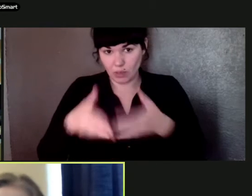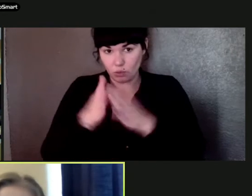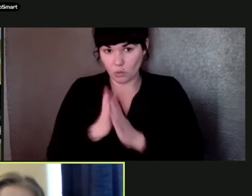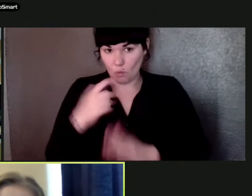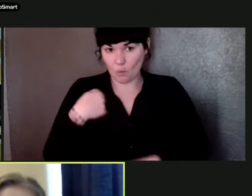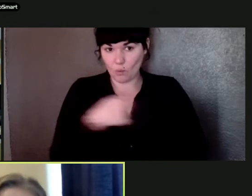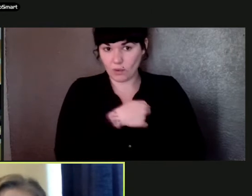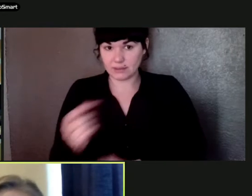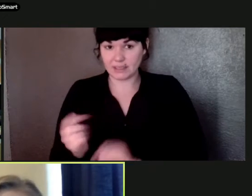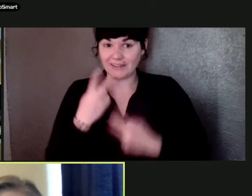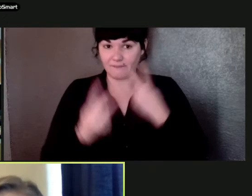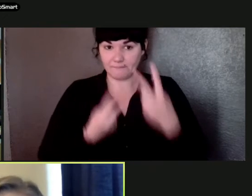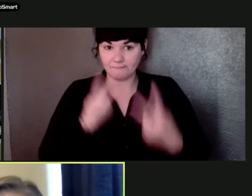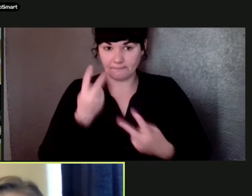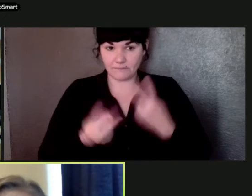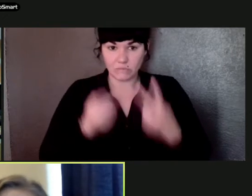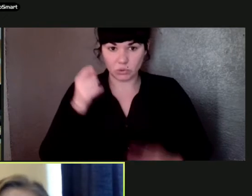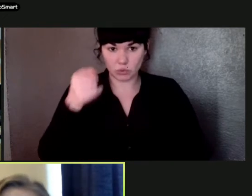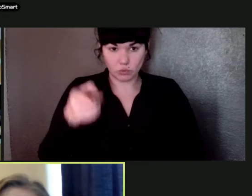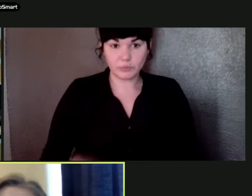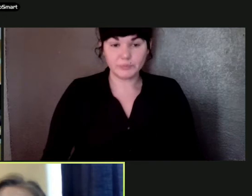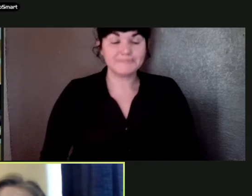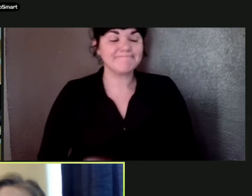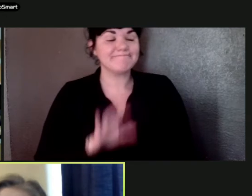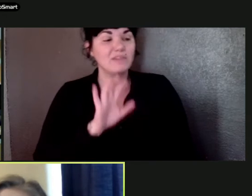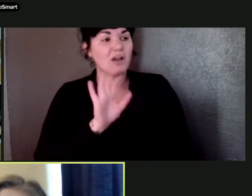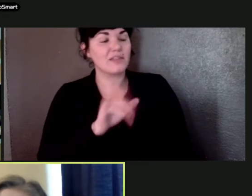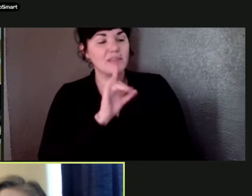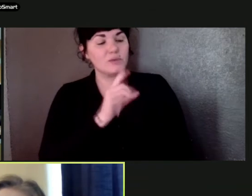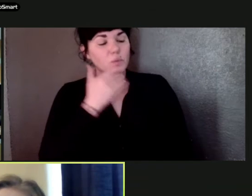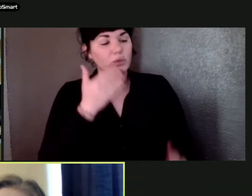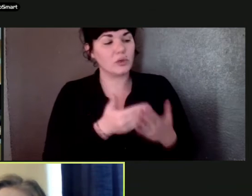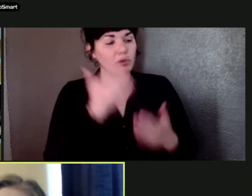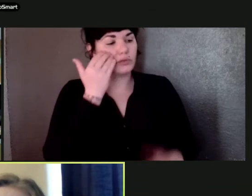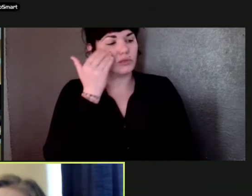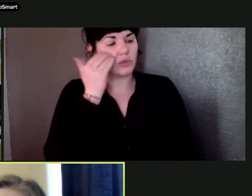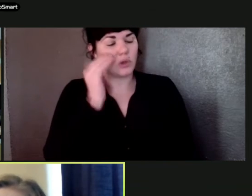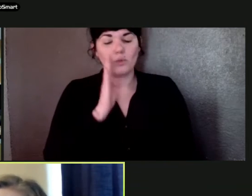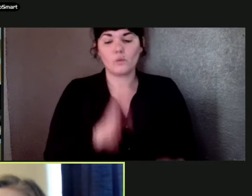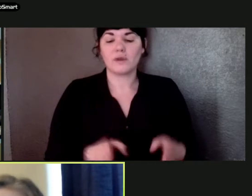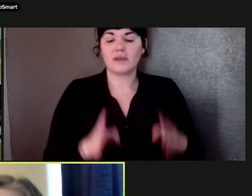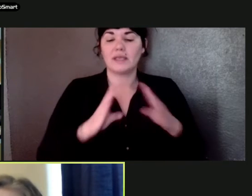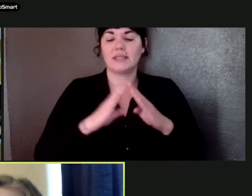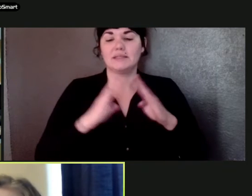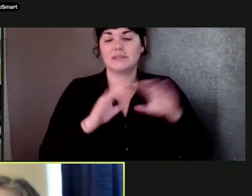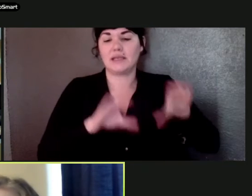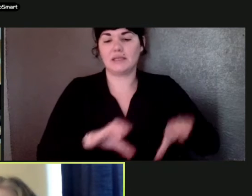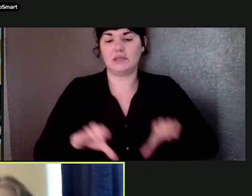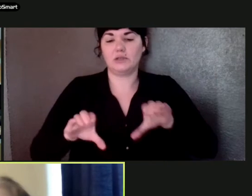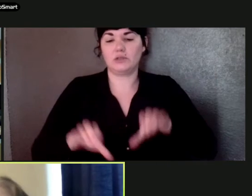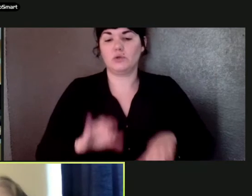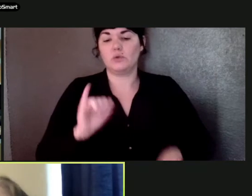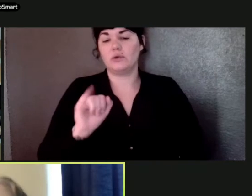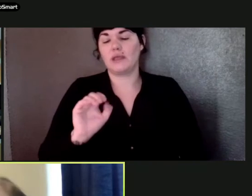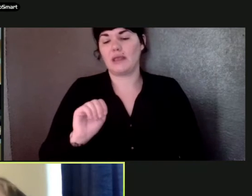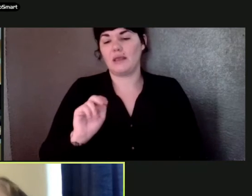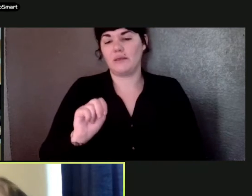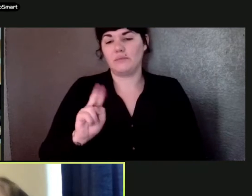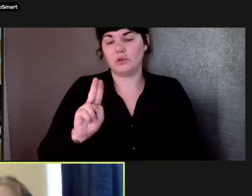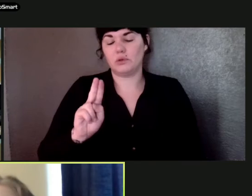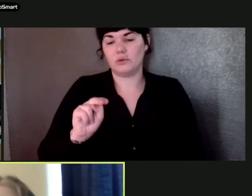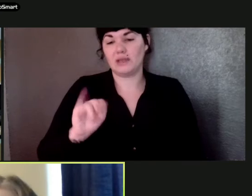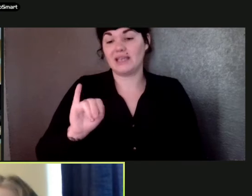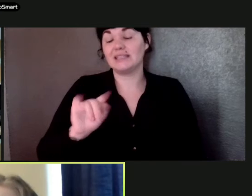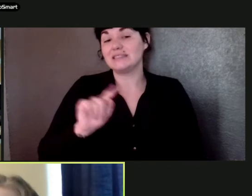Awesome. That's really good to know. Is the city going to be doing an immunization fair? And then, I think,